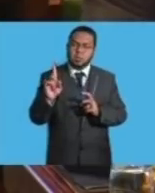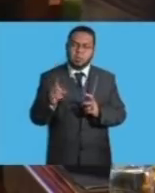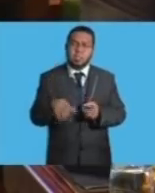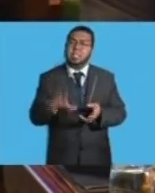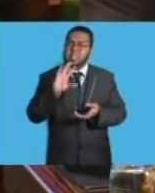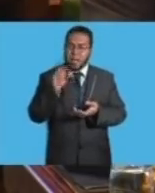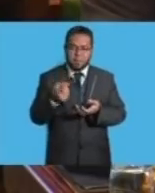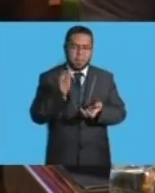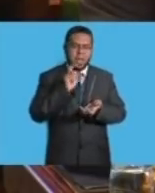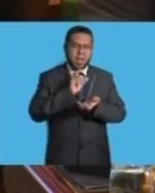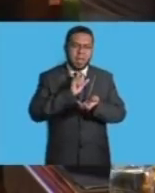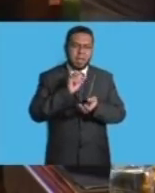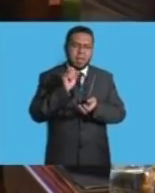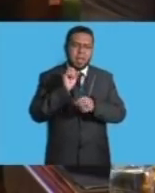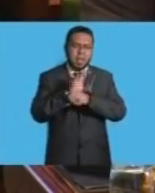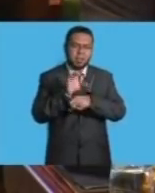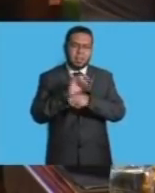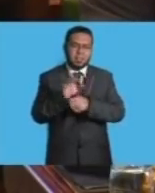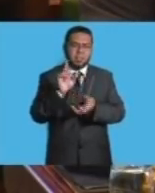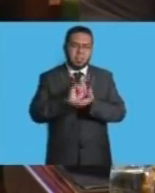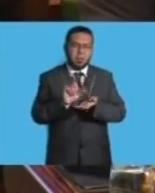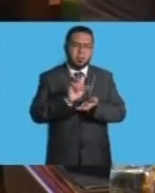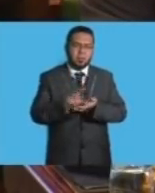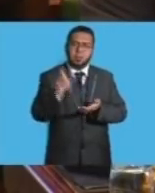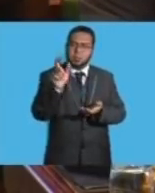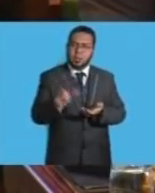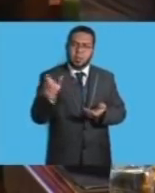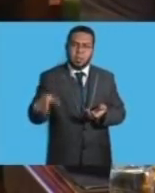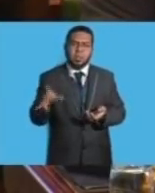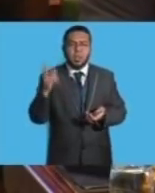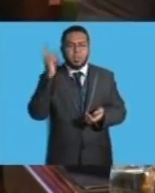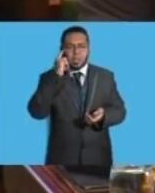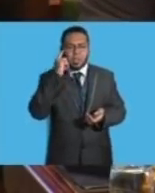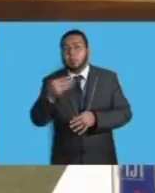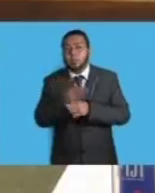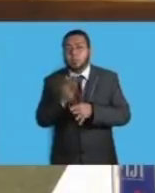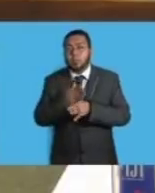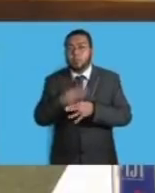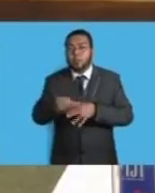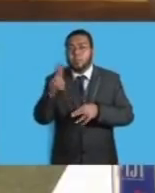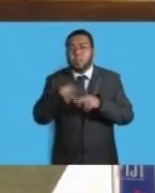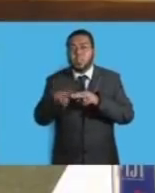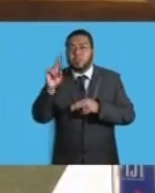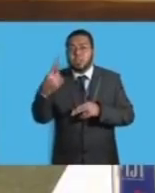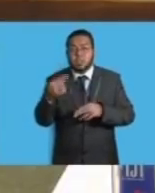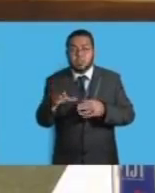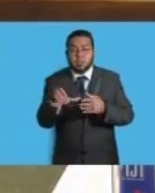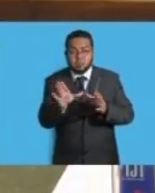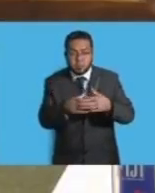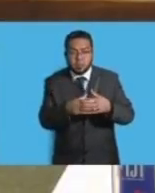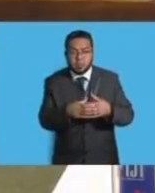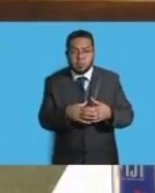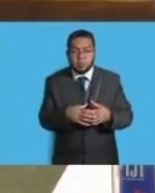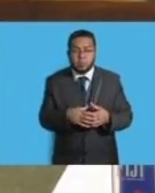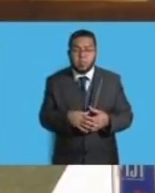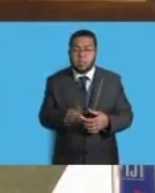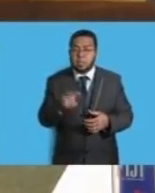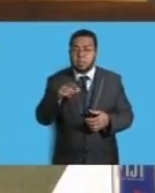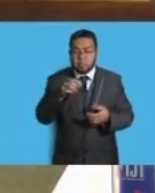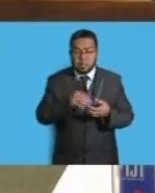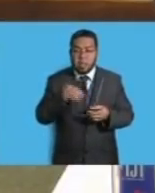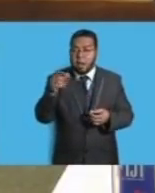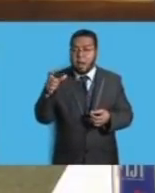some advisory councillors think that they are advisory councillors for life. That's wrong. Prasad also claimed that some